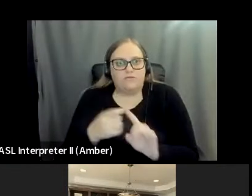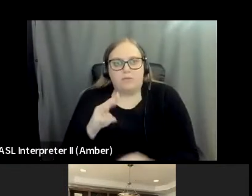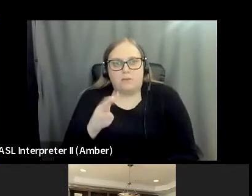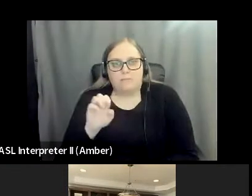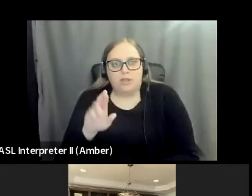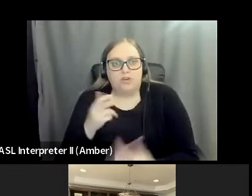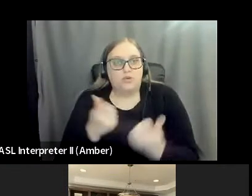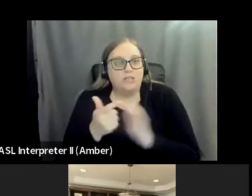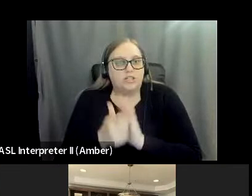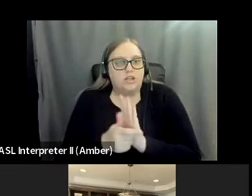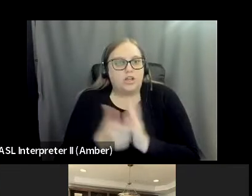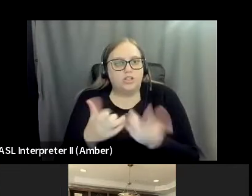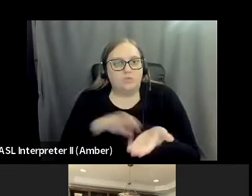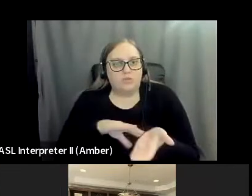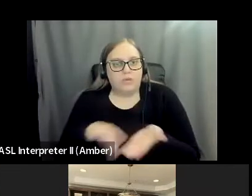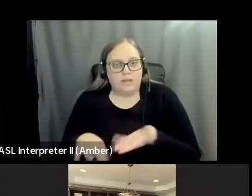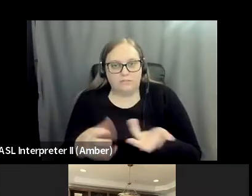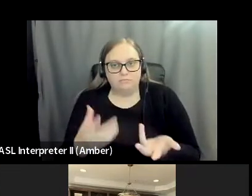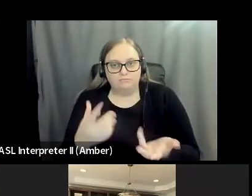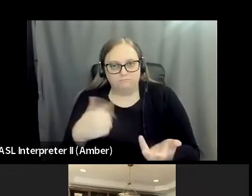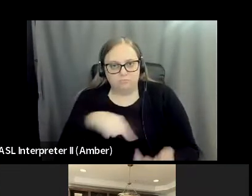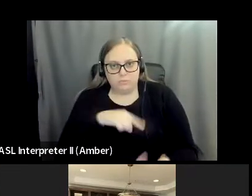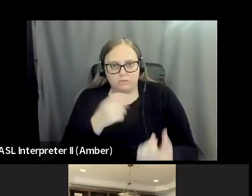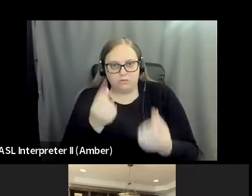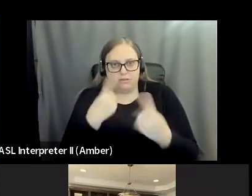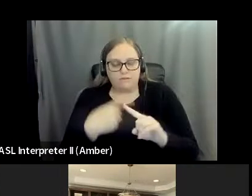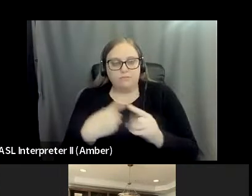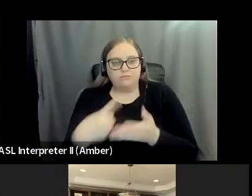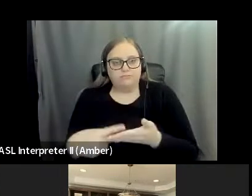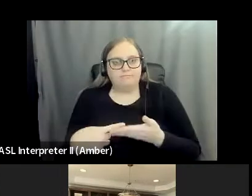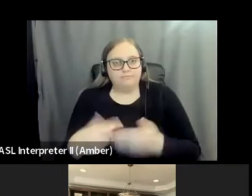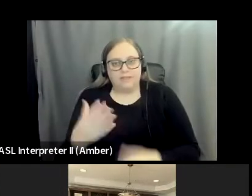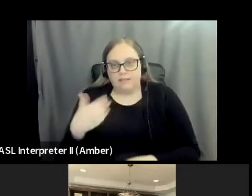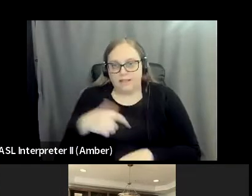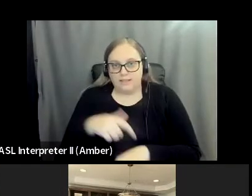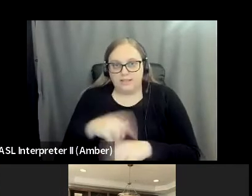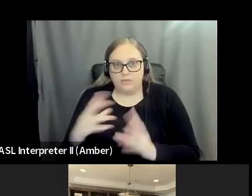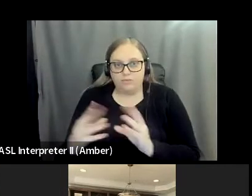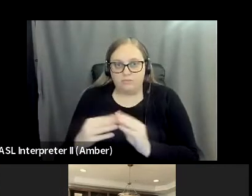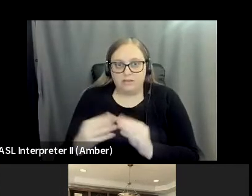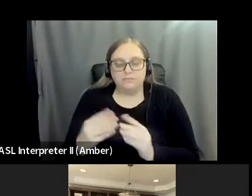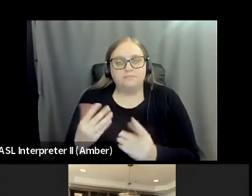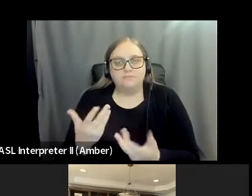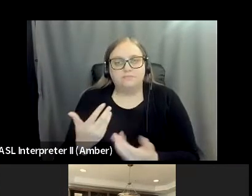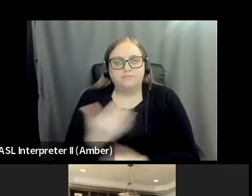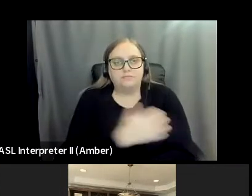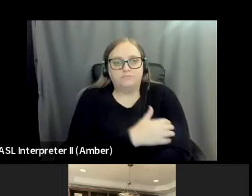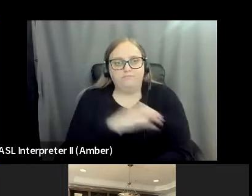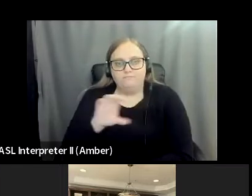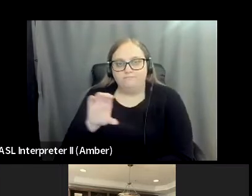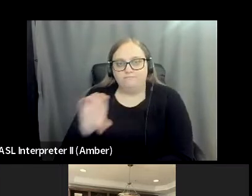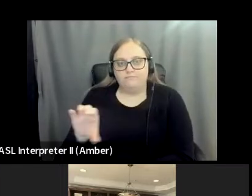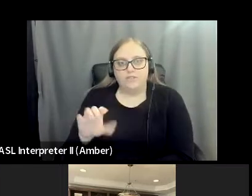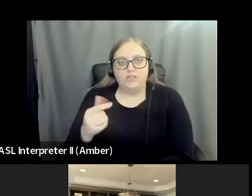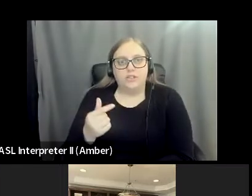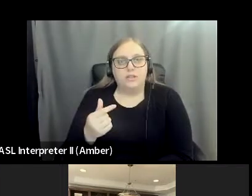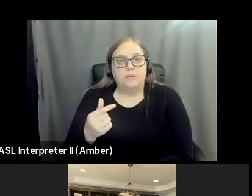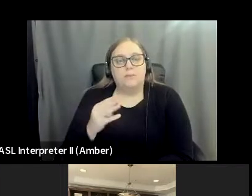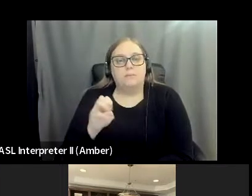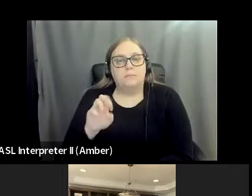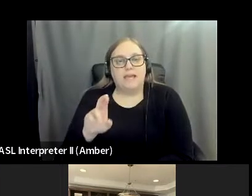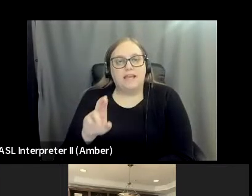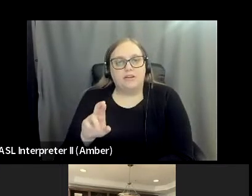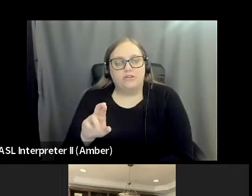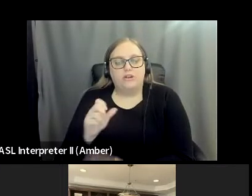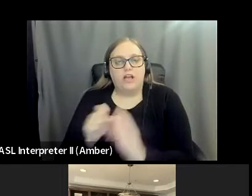laws she wants to waive. And we understand from the discussion last time we met that the powers granted to the mayor under an